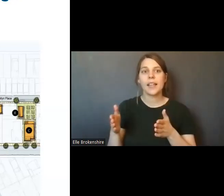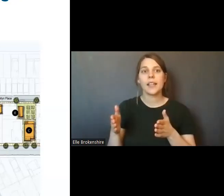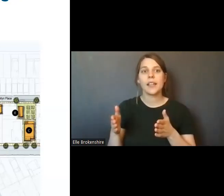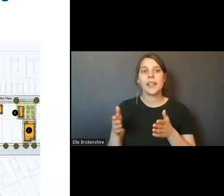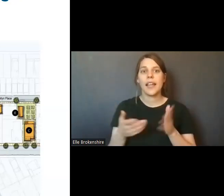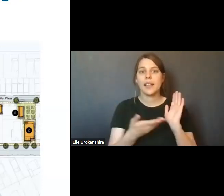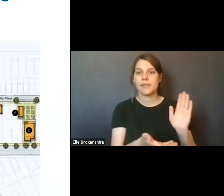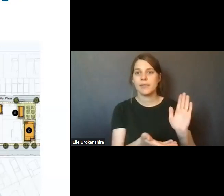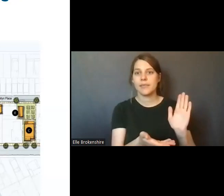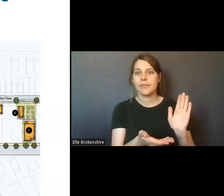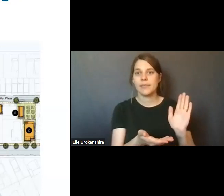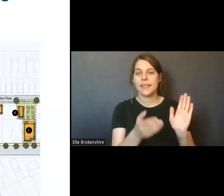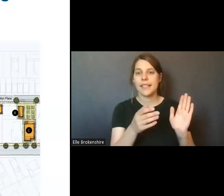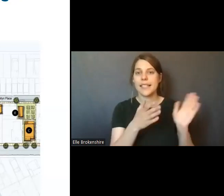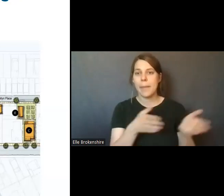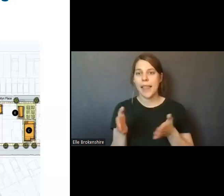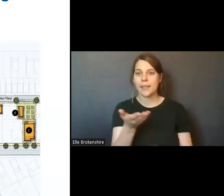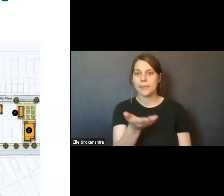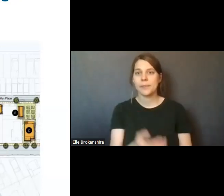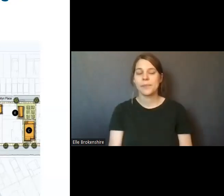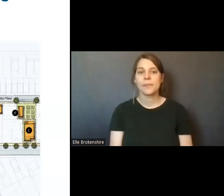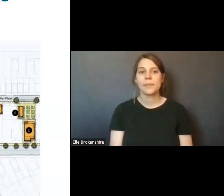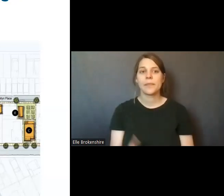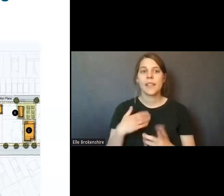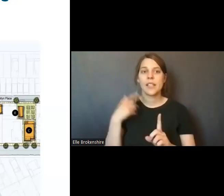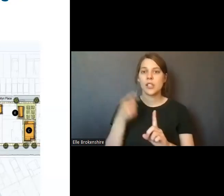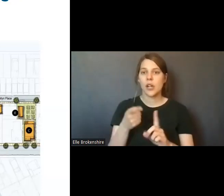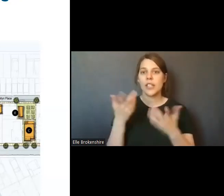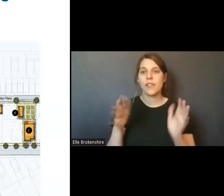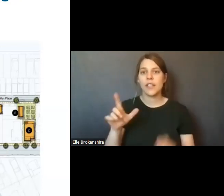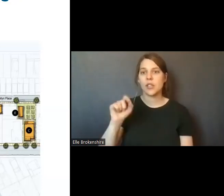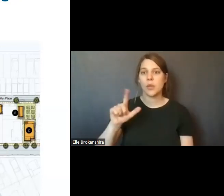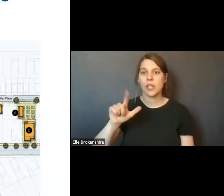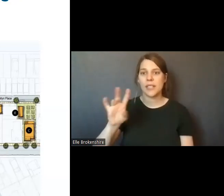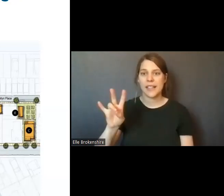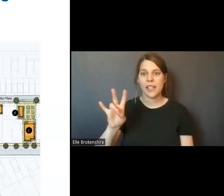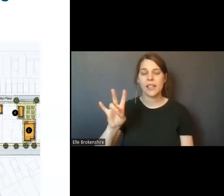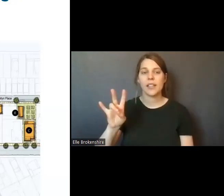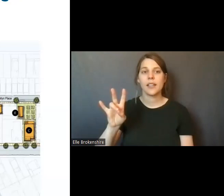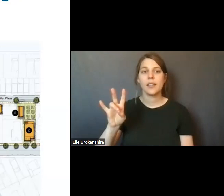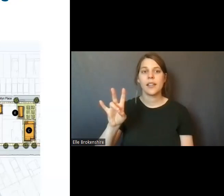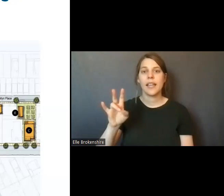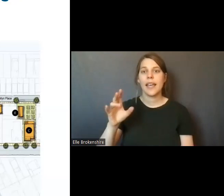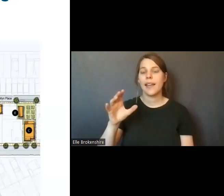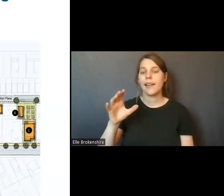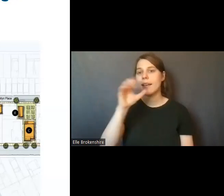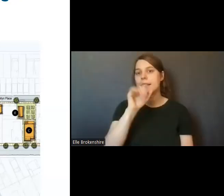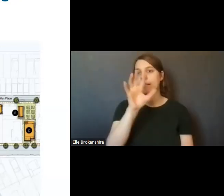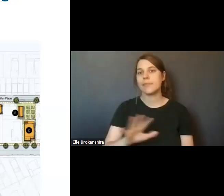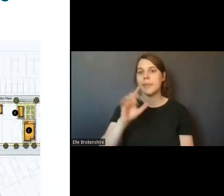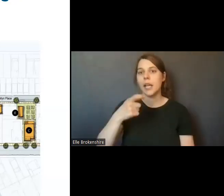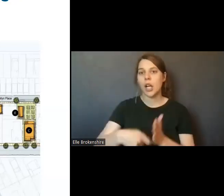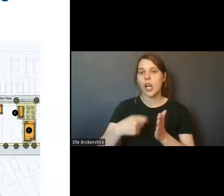here. It has a targeted completion of 2027. An estimated master plan development costs are $12.5